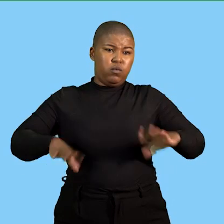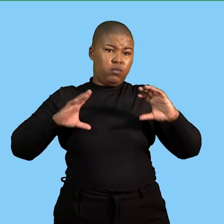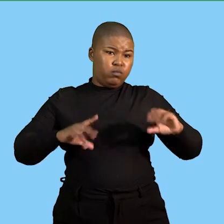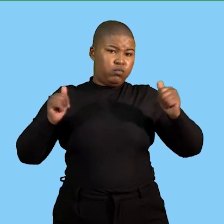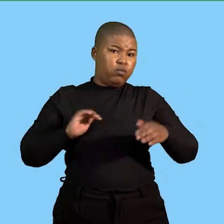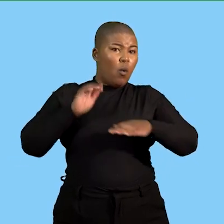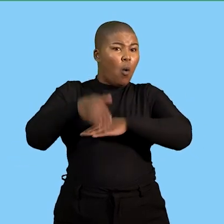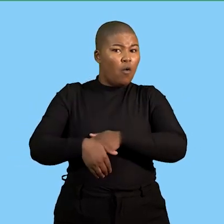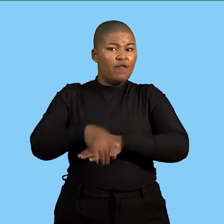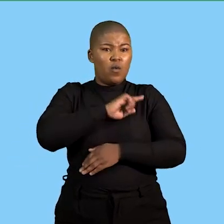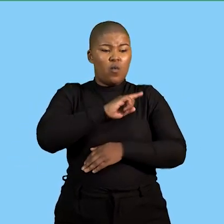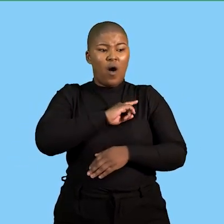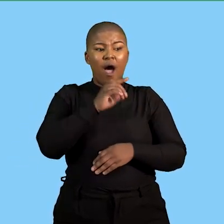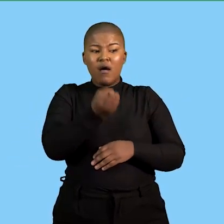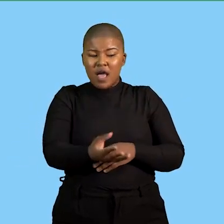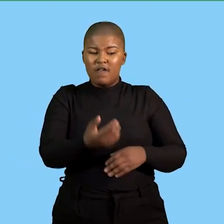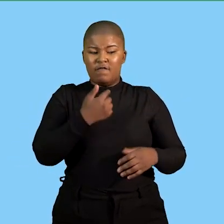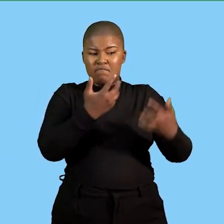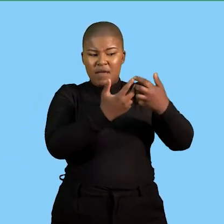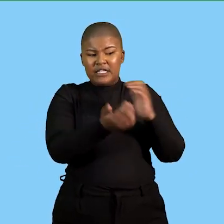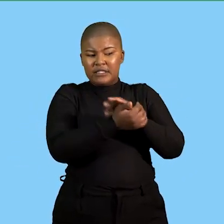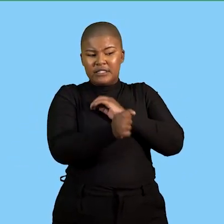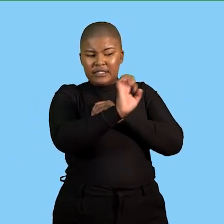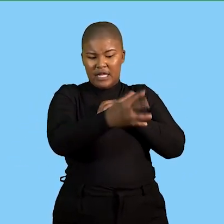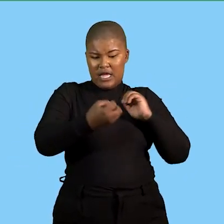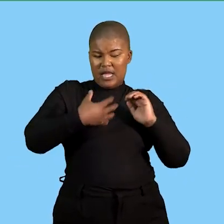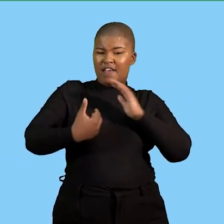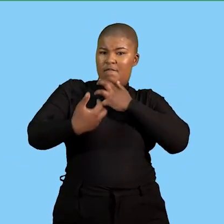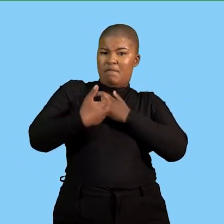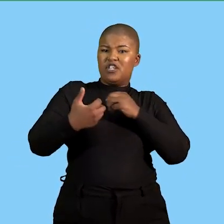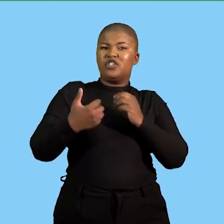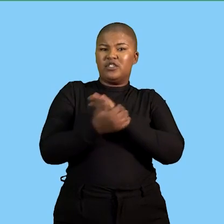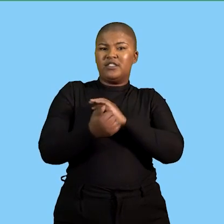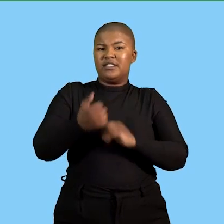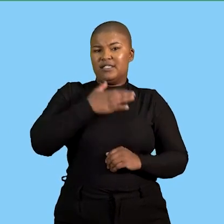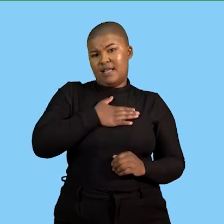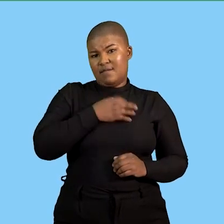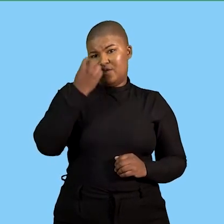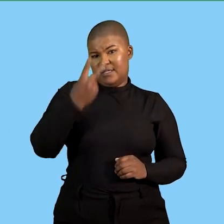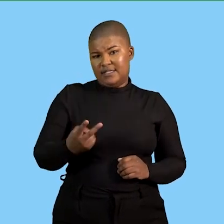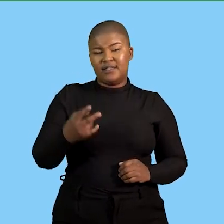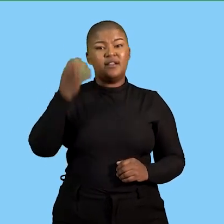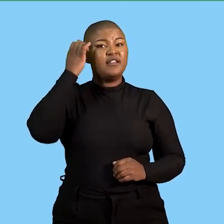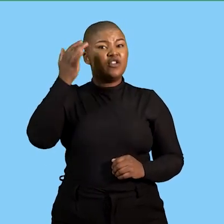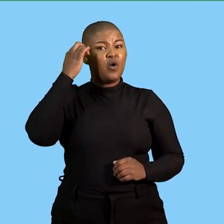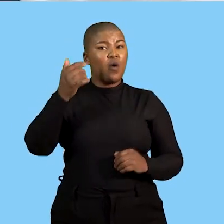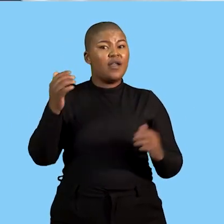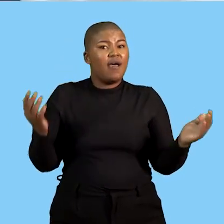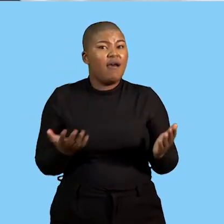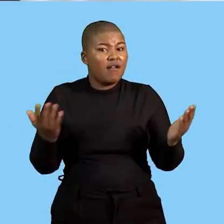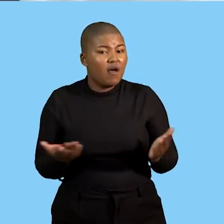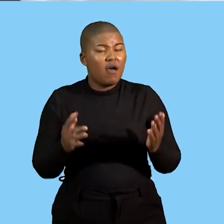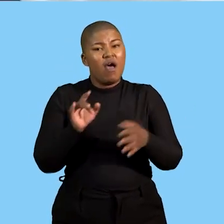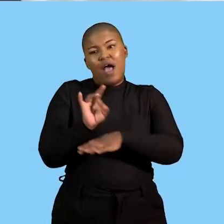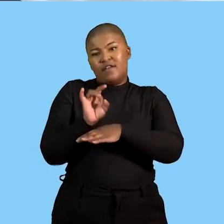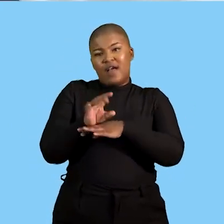are allocated according to their abilities and skills. So the theories also emphasize or advise leaders or